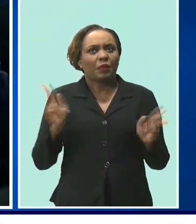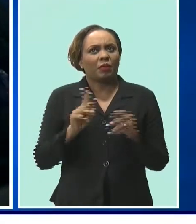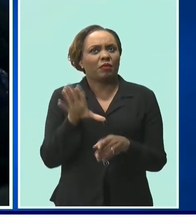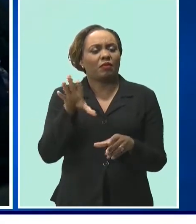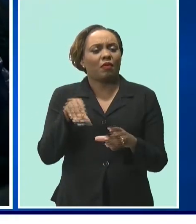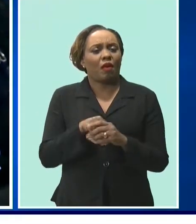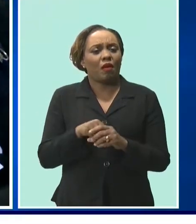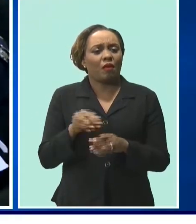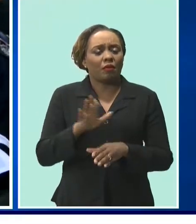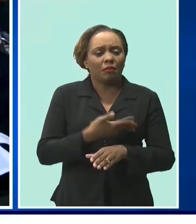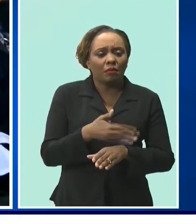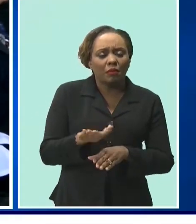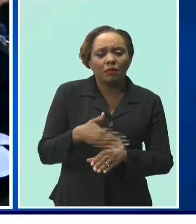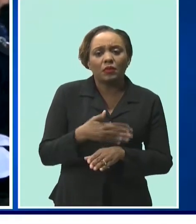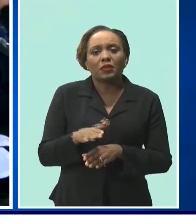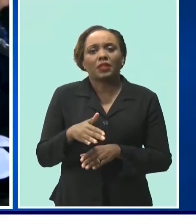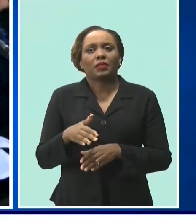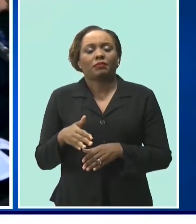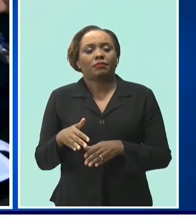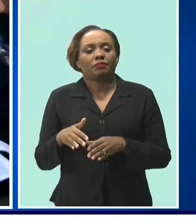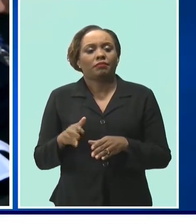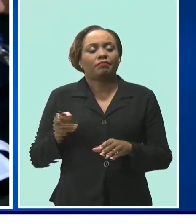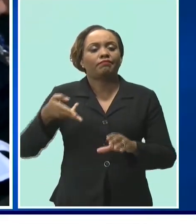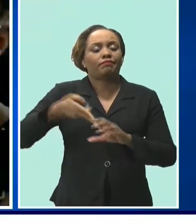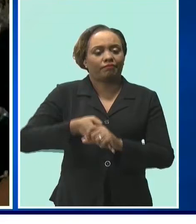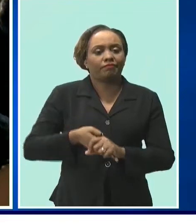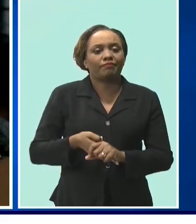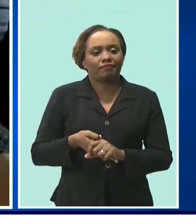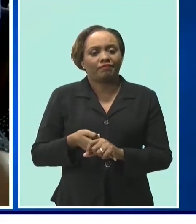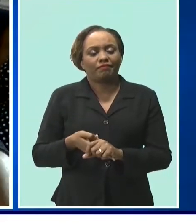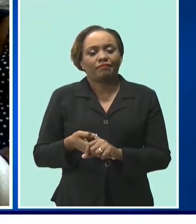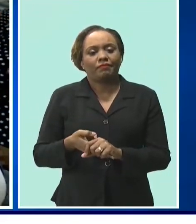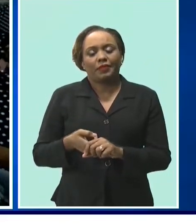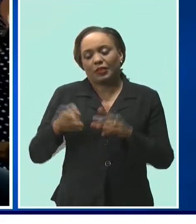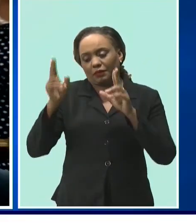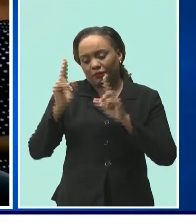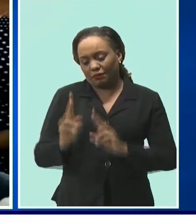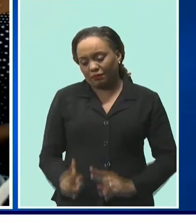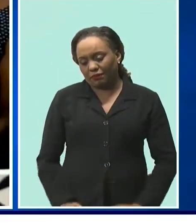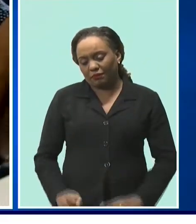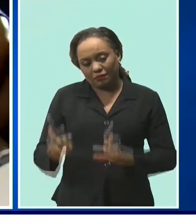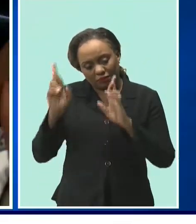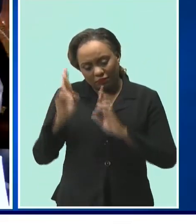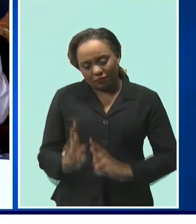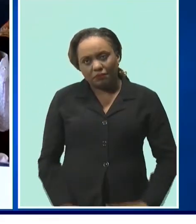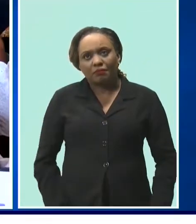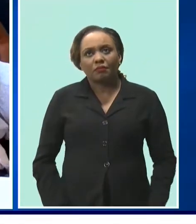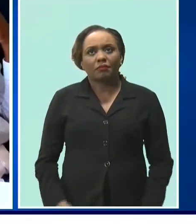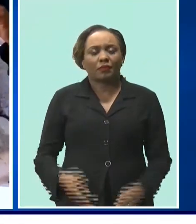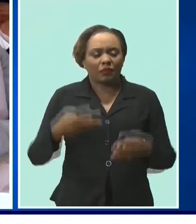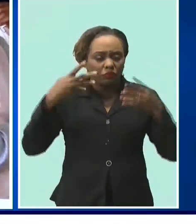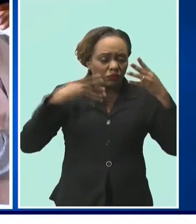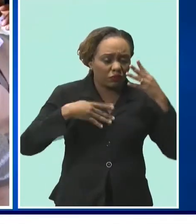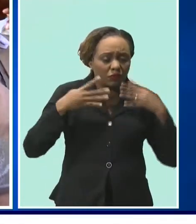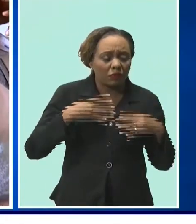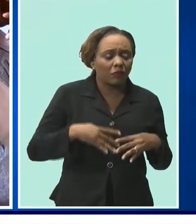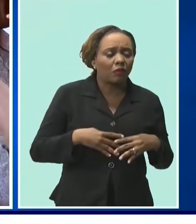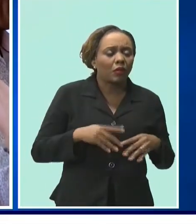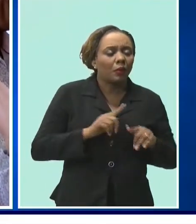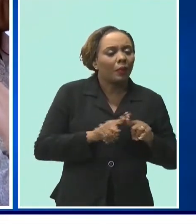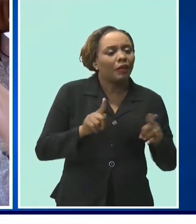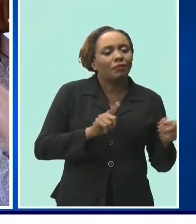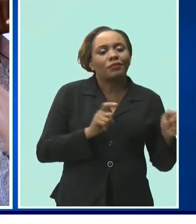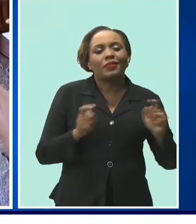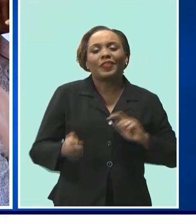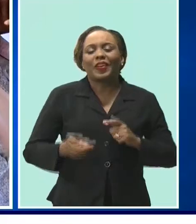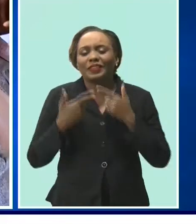entertainment fraternity, joined with Smokey's family and friends to pay their respects. The initial tears gave way to laughter as many were